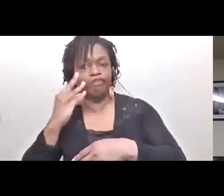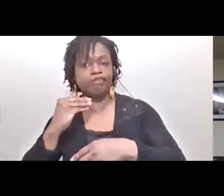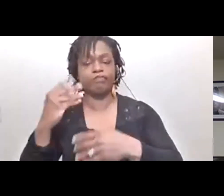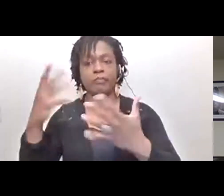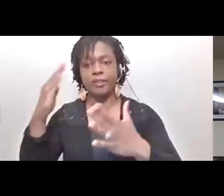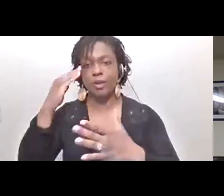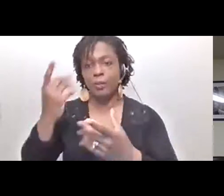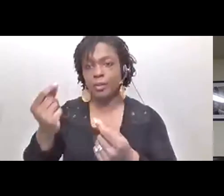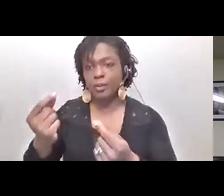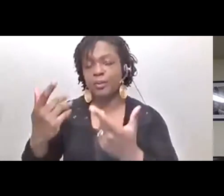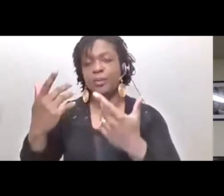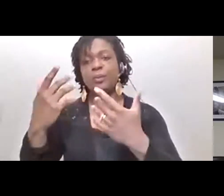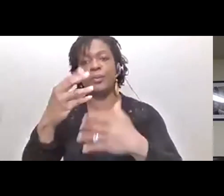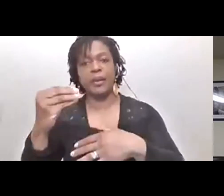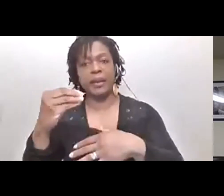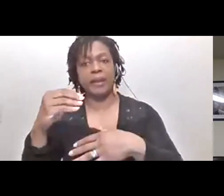be,